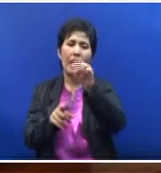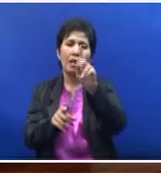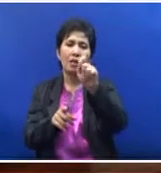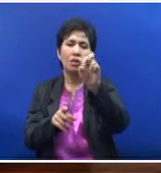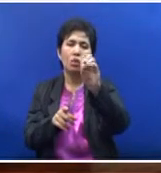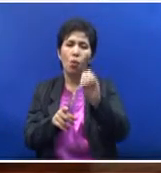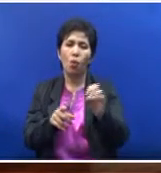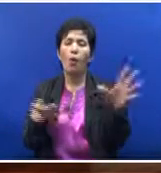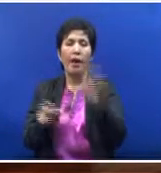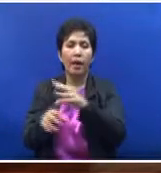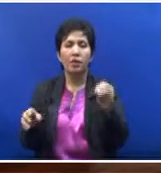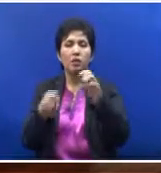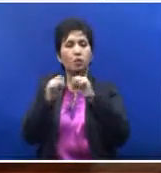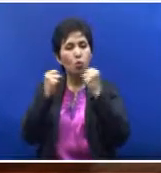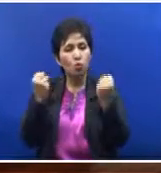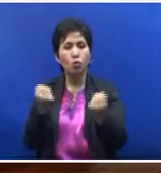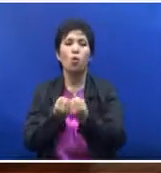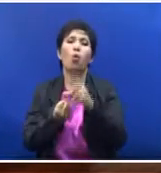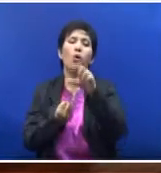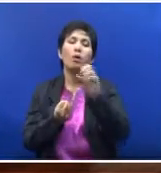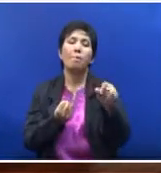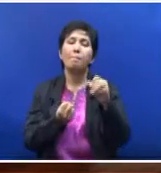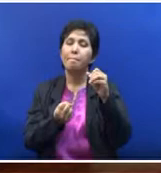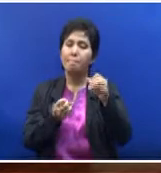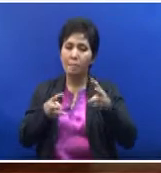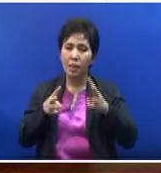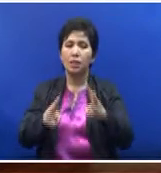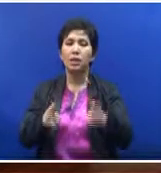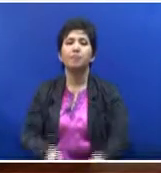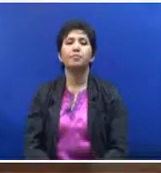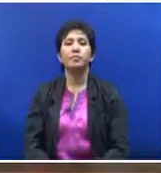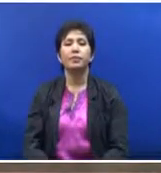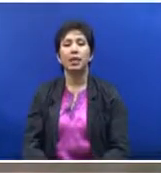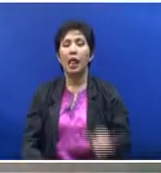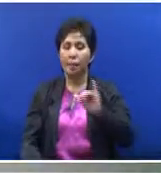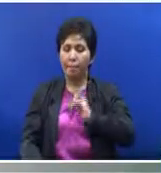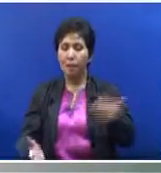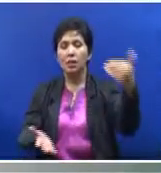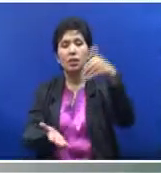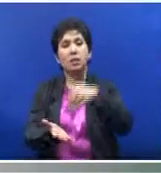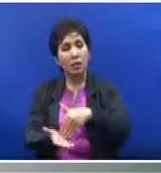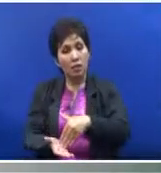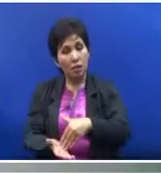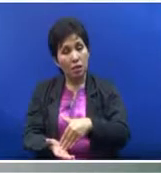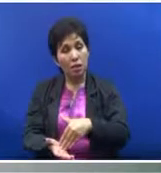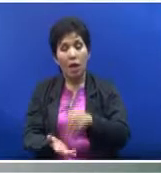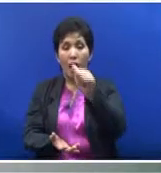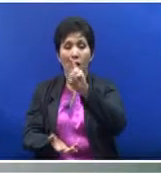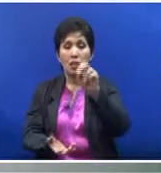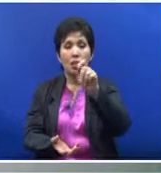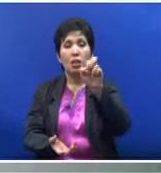anthropological method and sociological method. Okay, let me repeat. Okay,